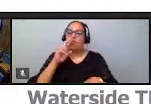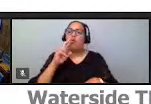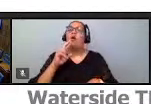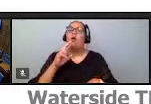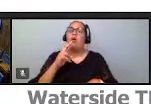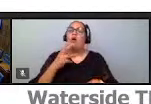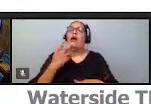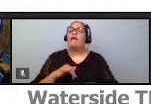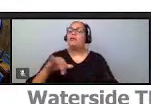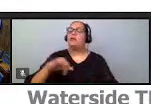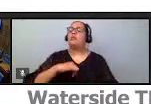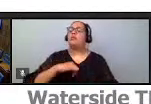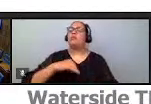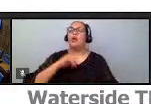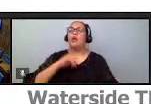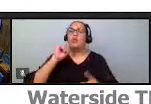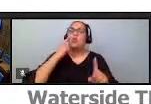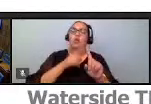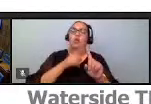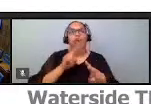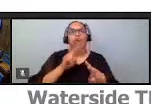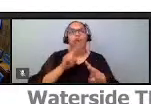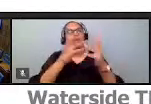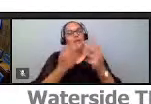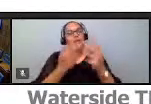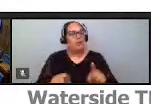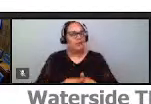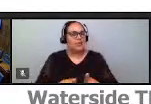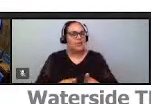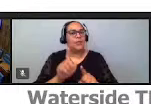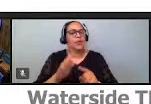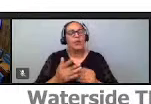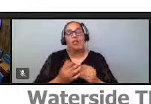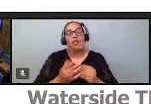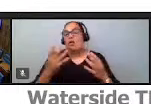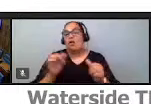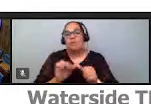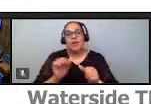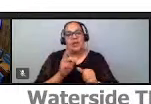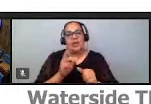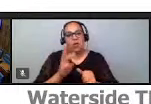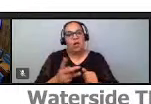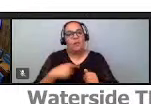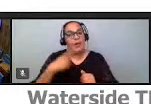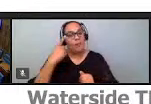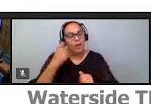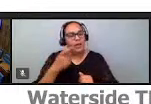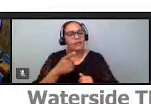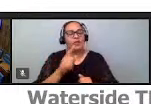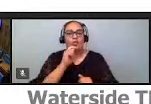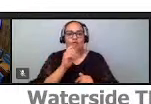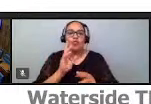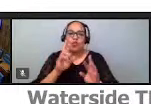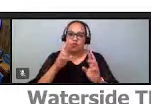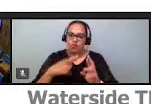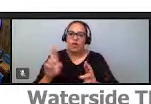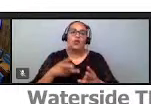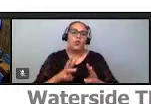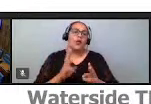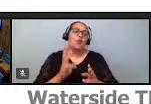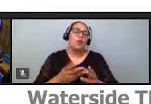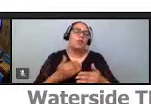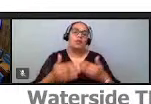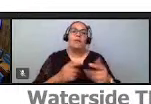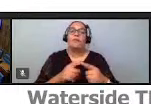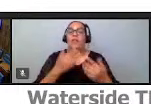have the same goal and the same vision it'll go a lot better and I believe we certainly are on the right Road as well so thank